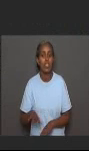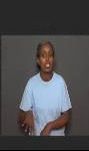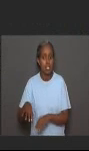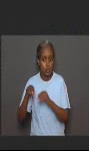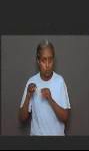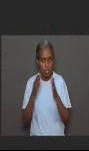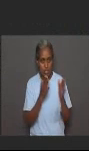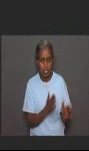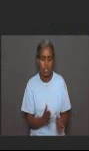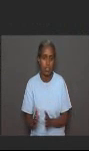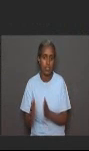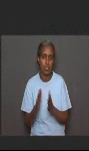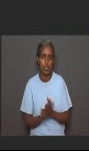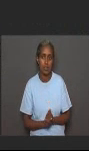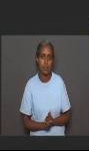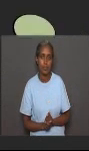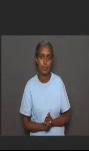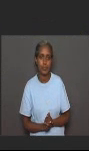Students, let's get ready.